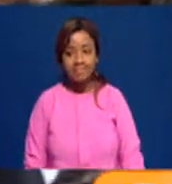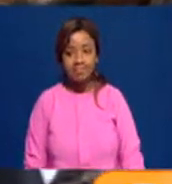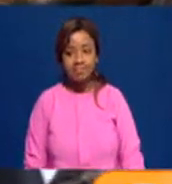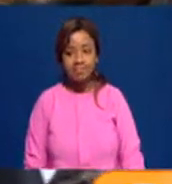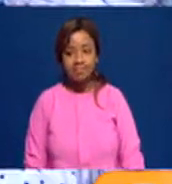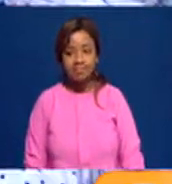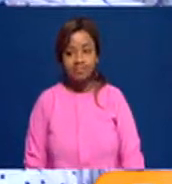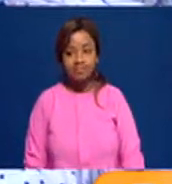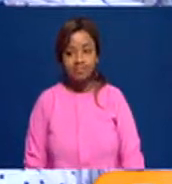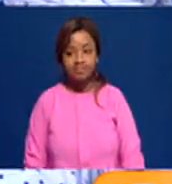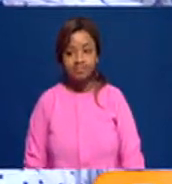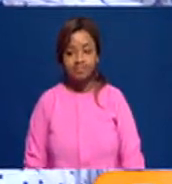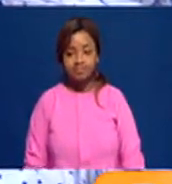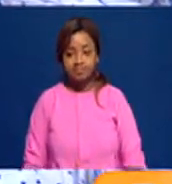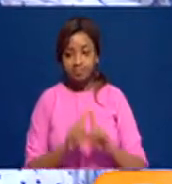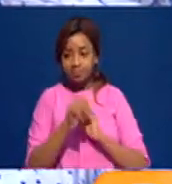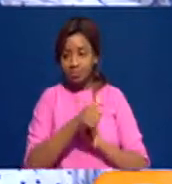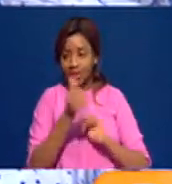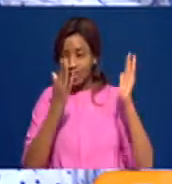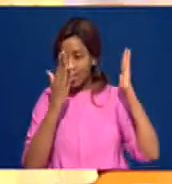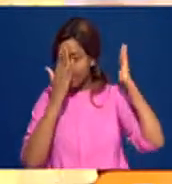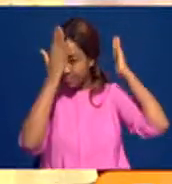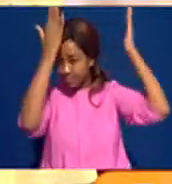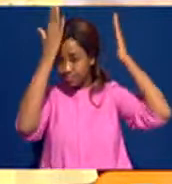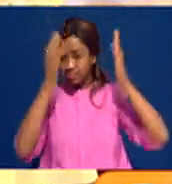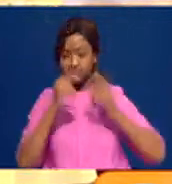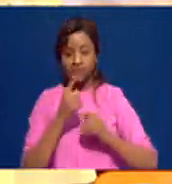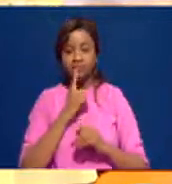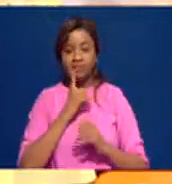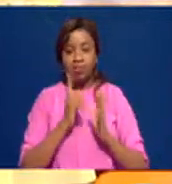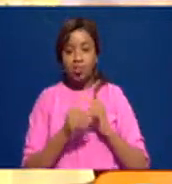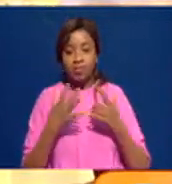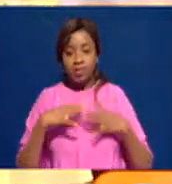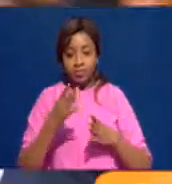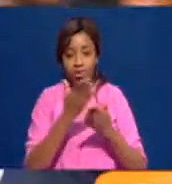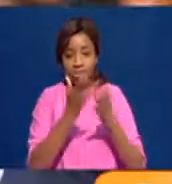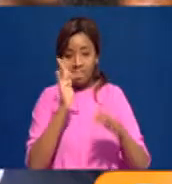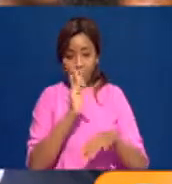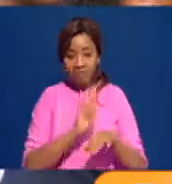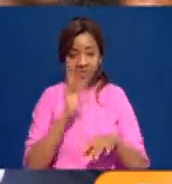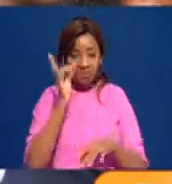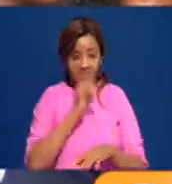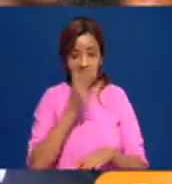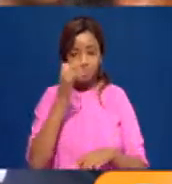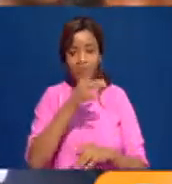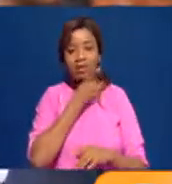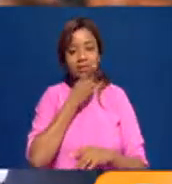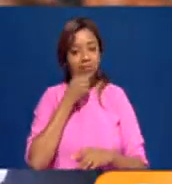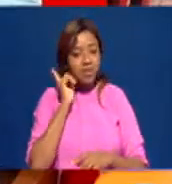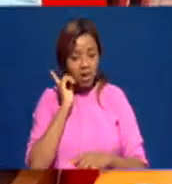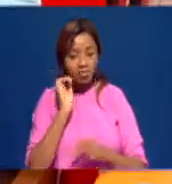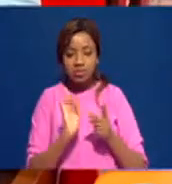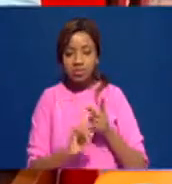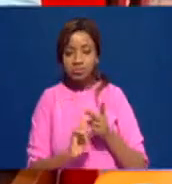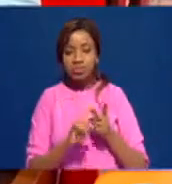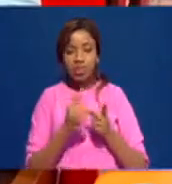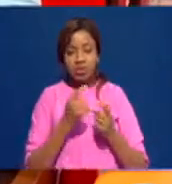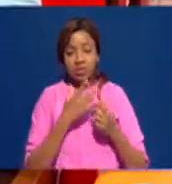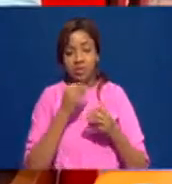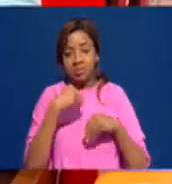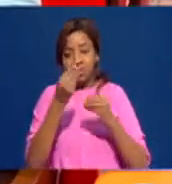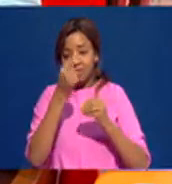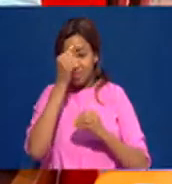Archbishop Anyolo, while singling out help for victims of natural disasters such as drought, challenged the